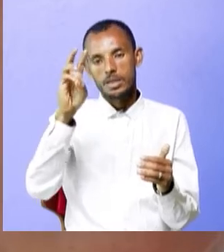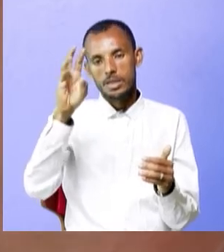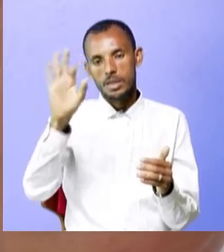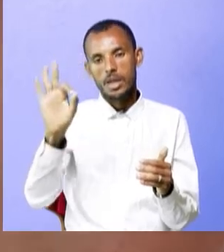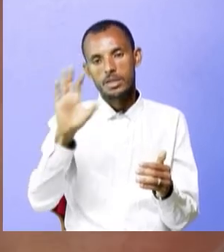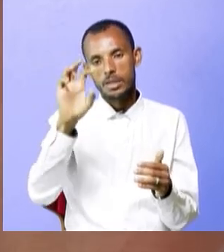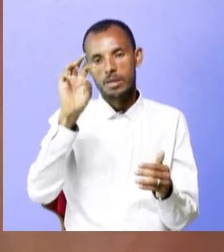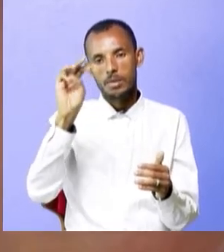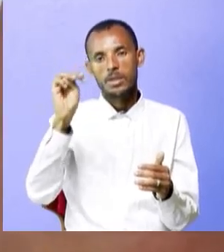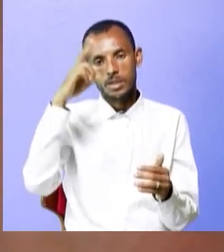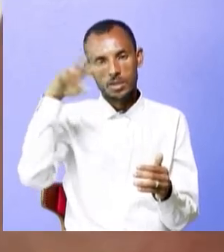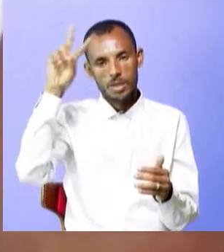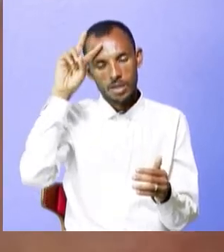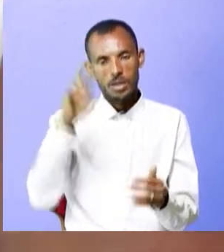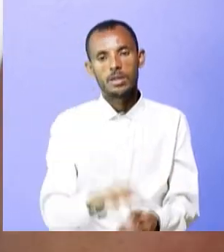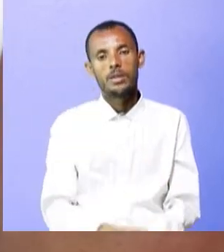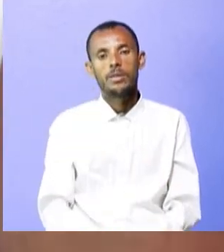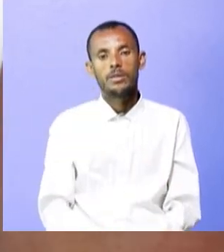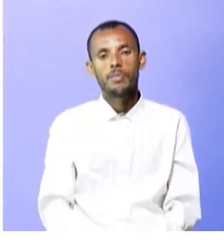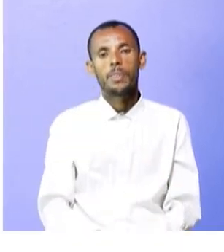169 centimeter square. Okay,